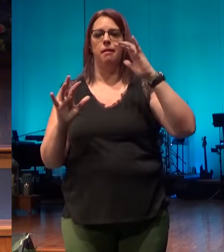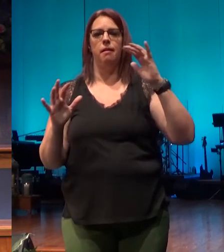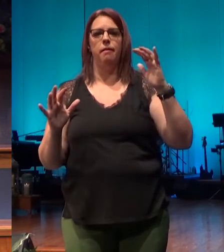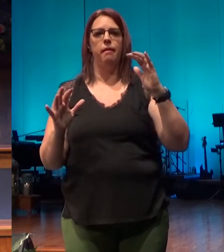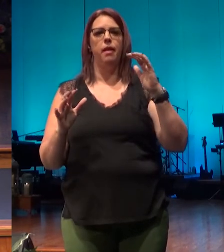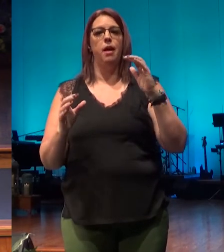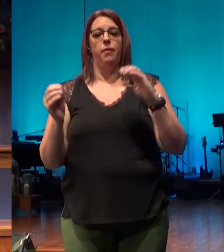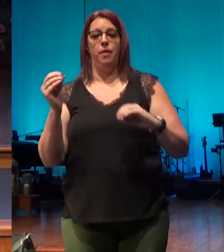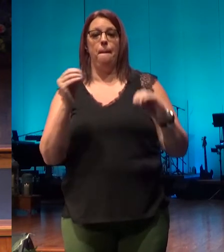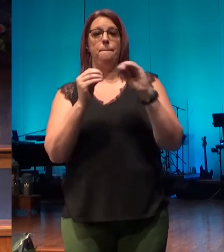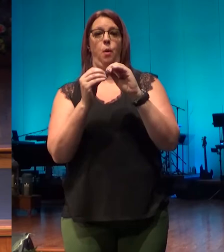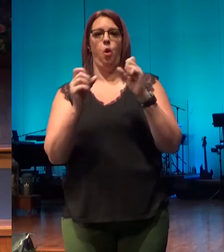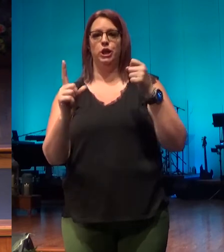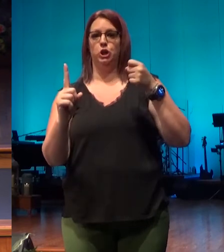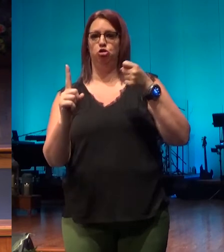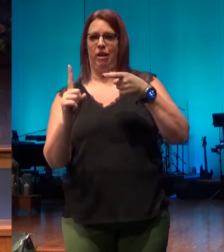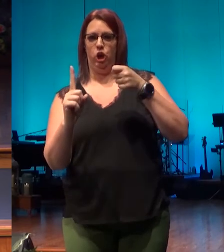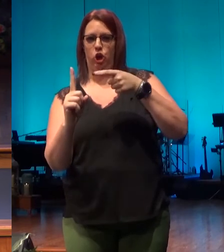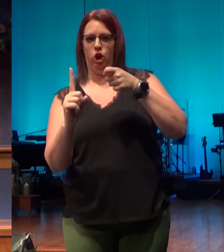are.